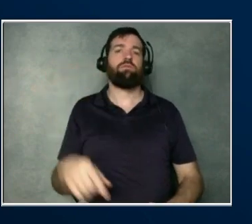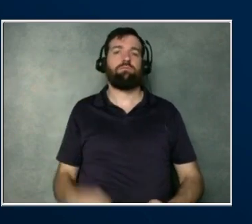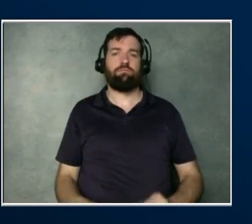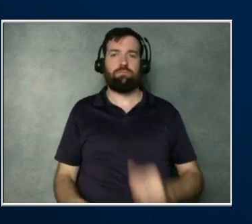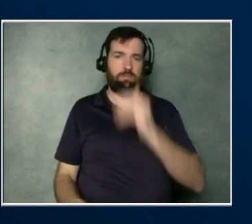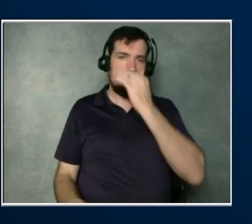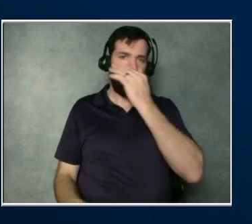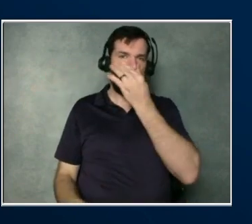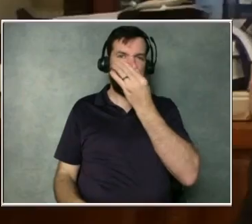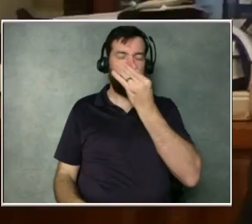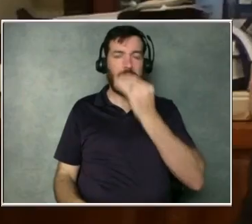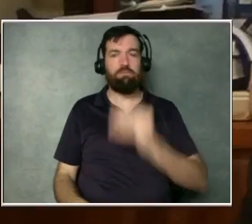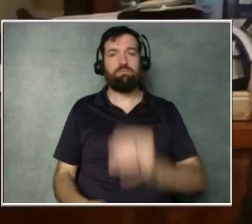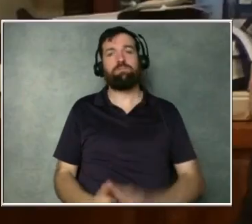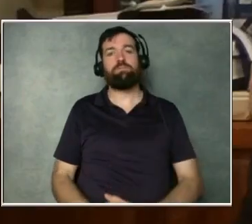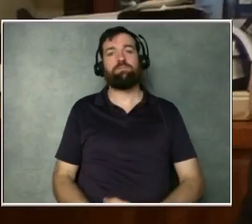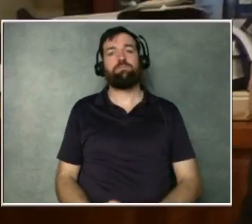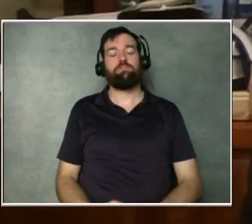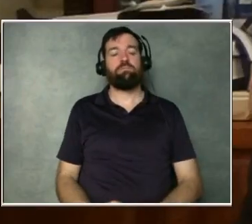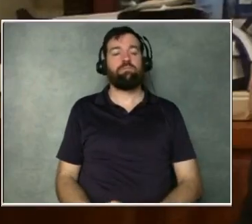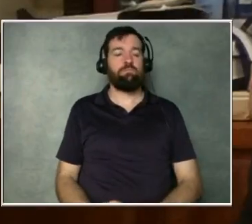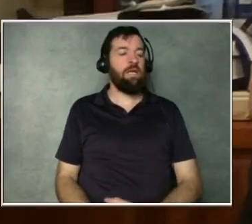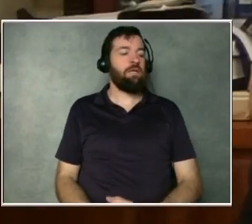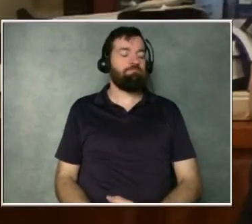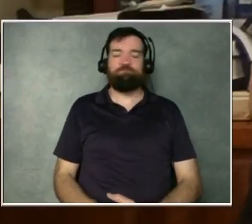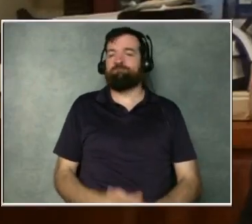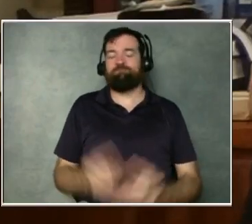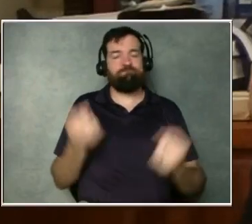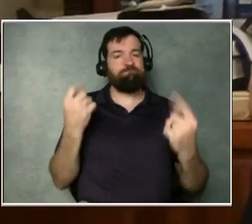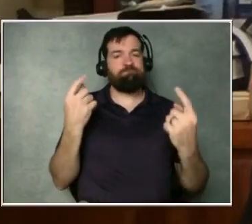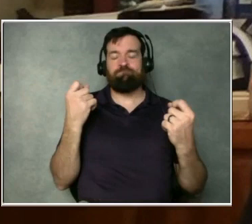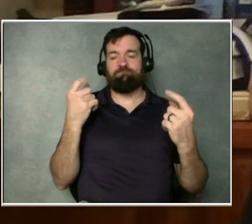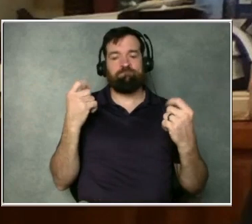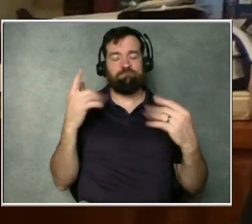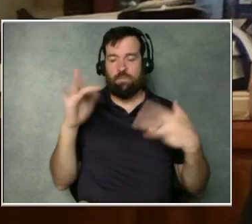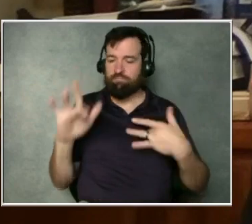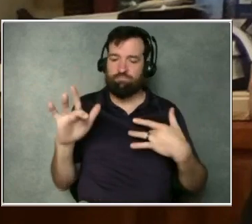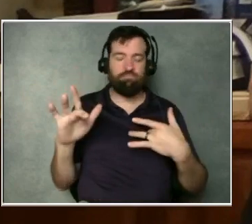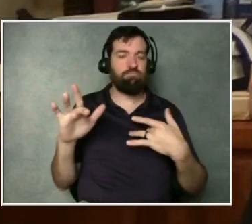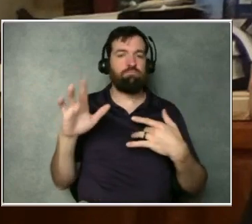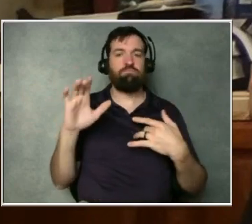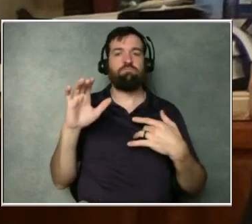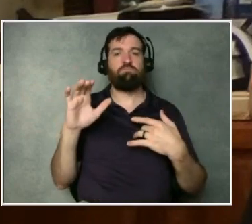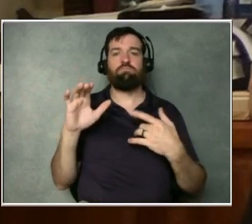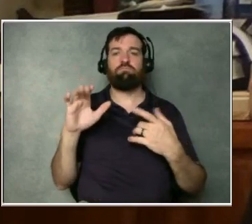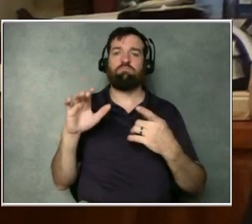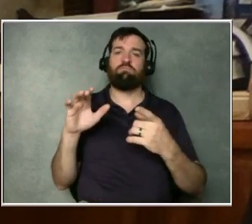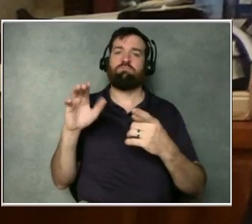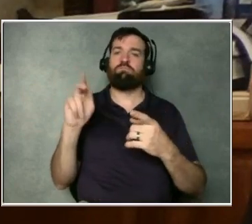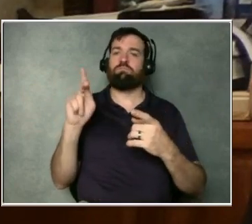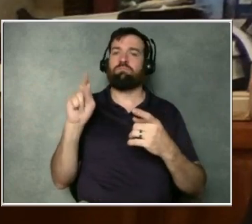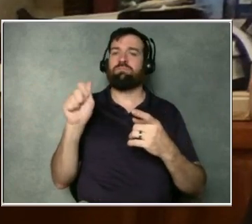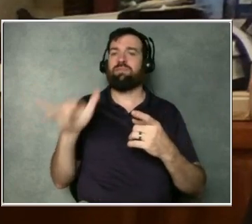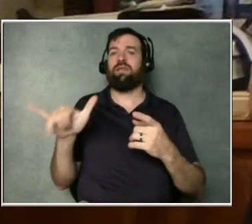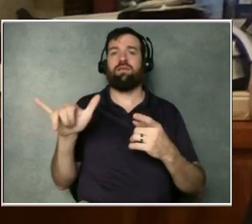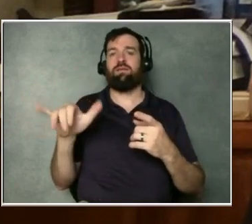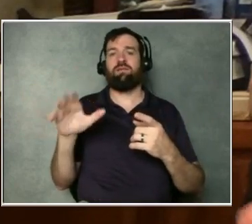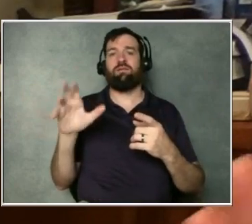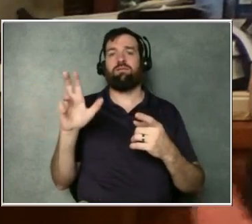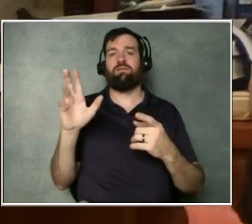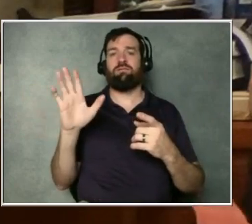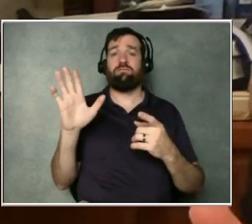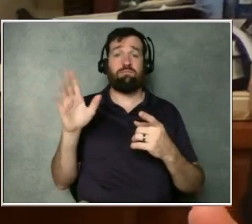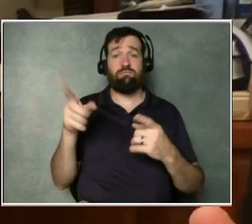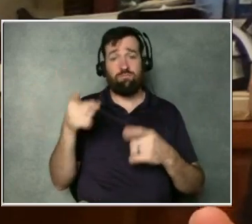Alexa, I have such sympathy with that. Kay, I think you said her name was Kay. Kay, you are